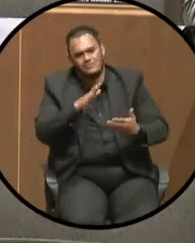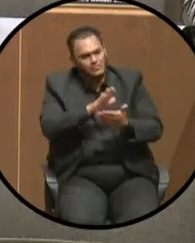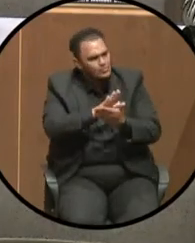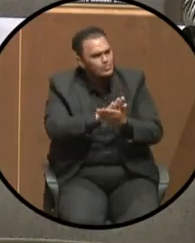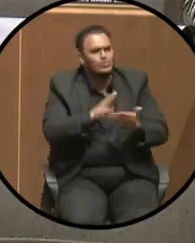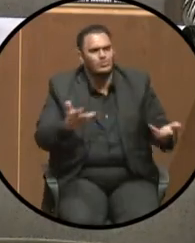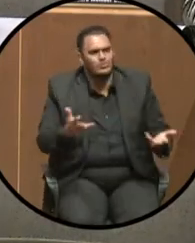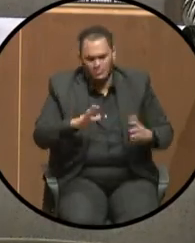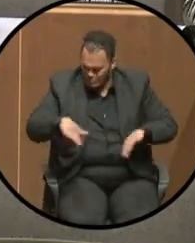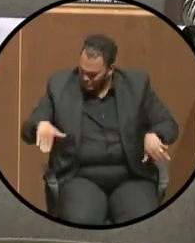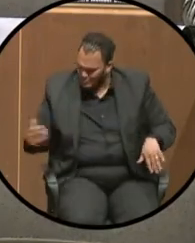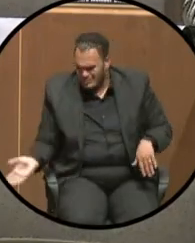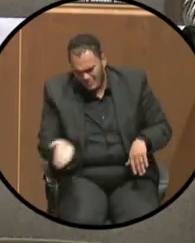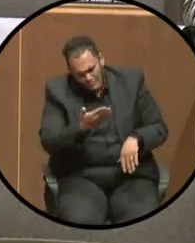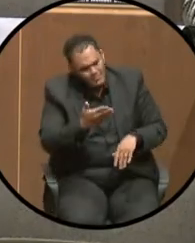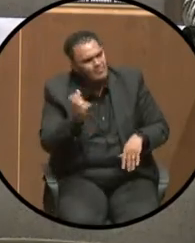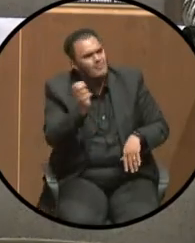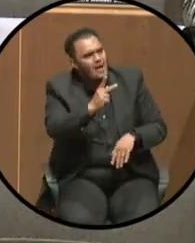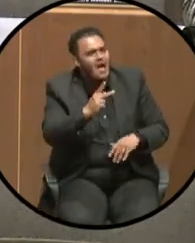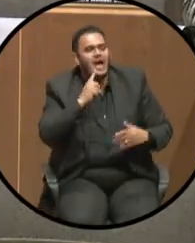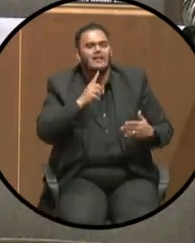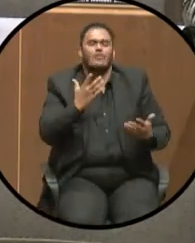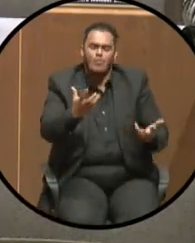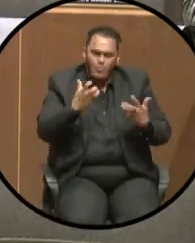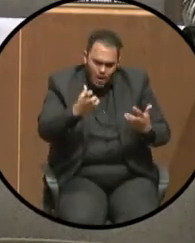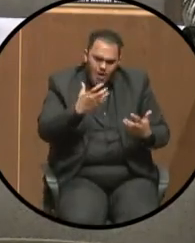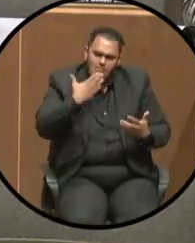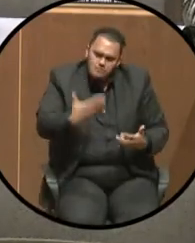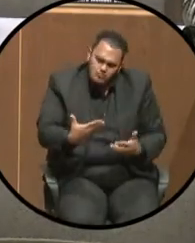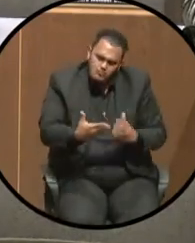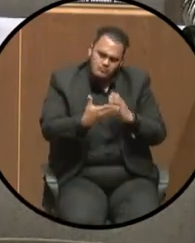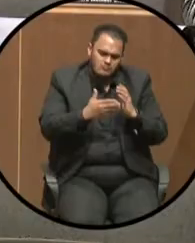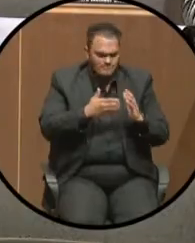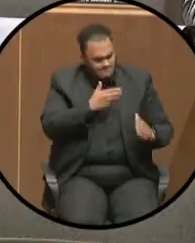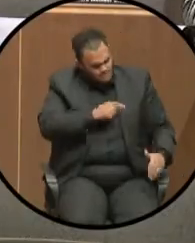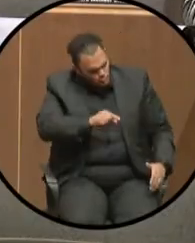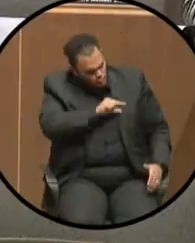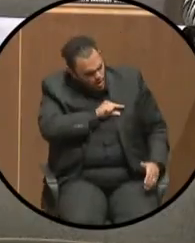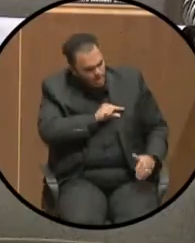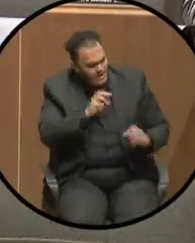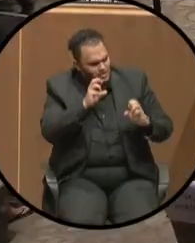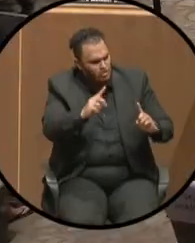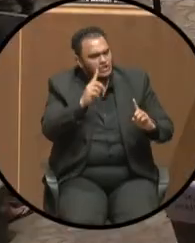and bringing quality education back to the schools. Thank you.